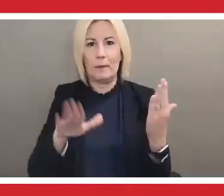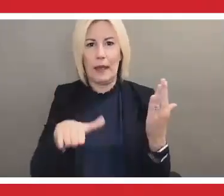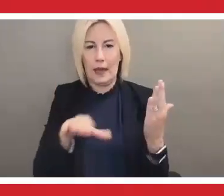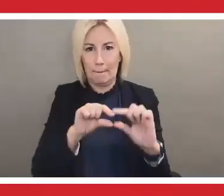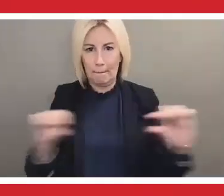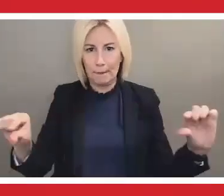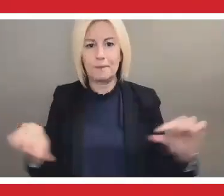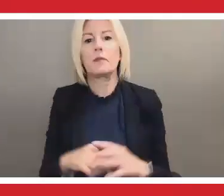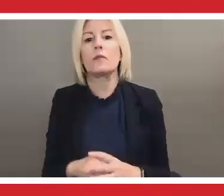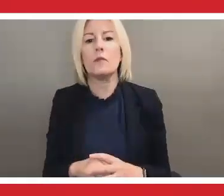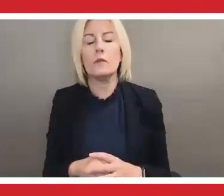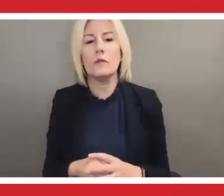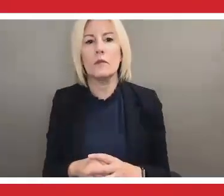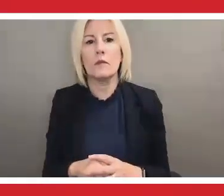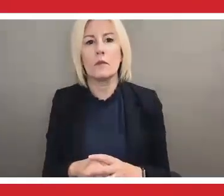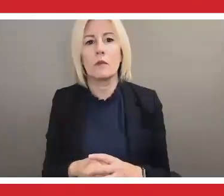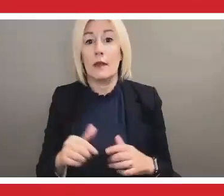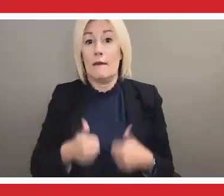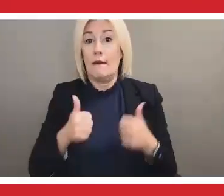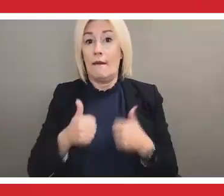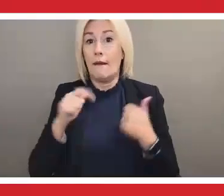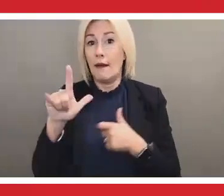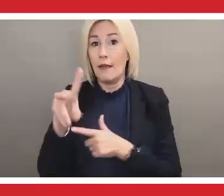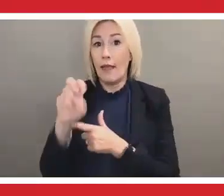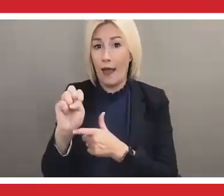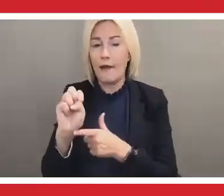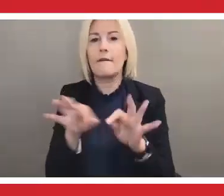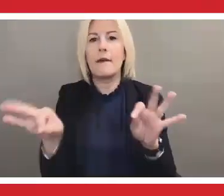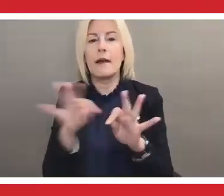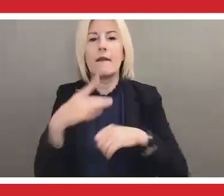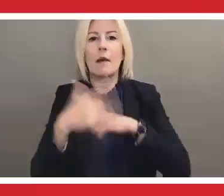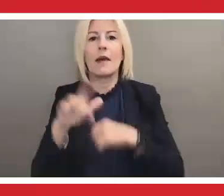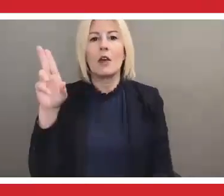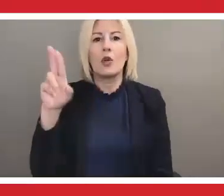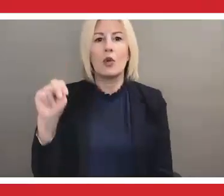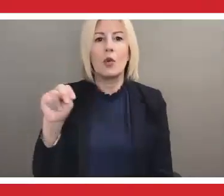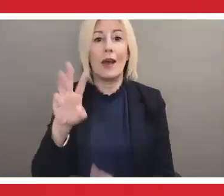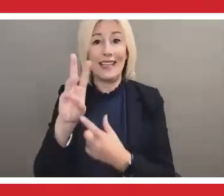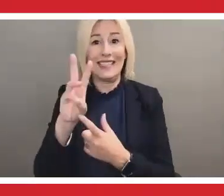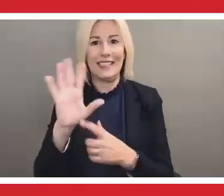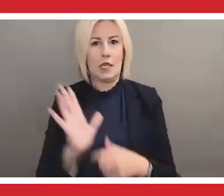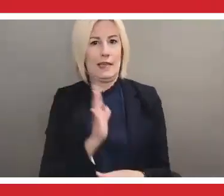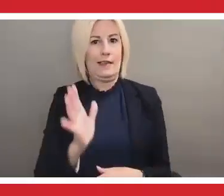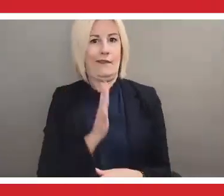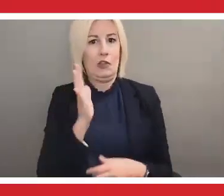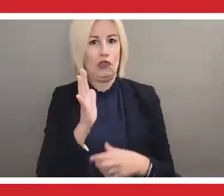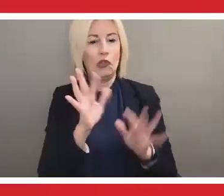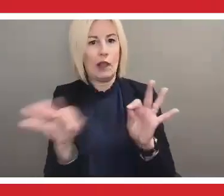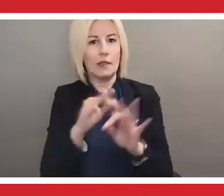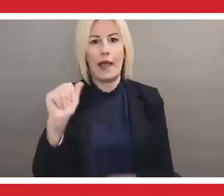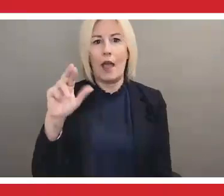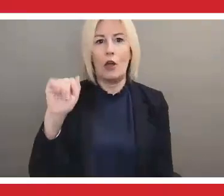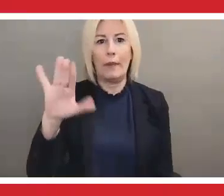screens. Live captions are also available in the UN's 6 official languages: Arabic,